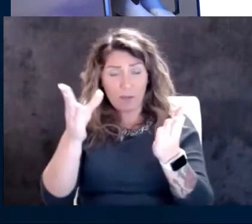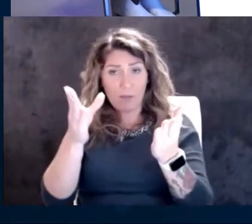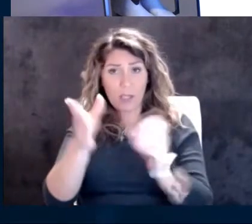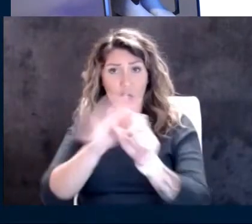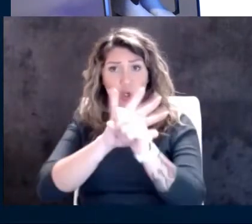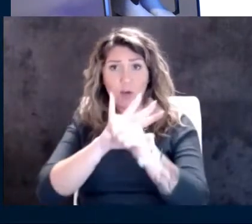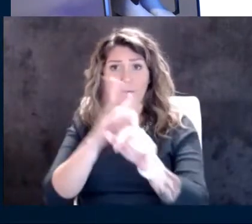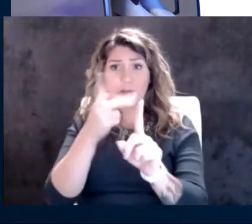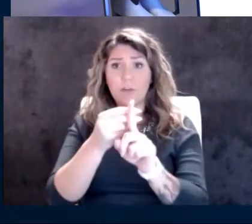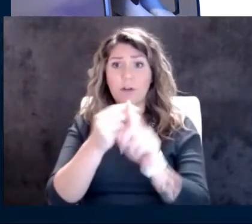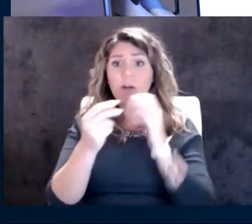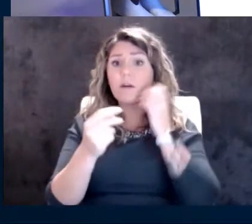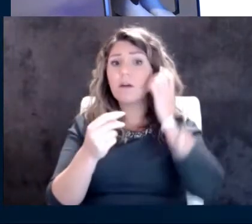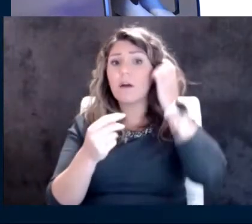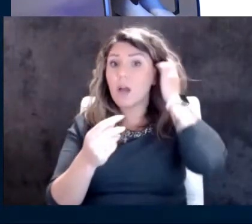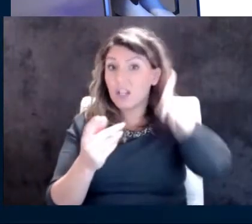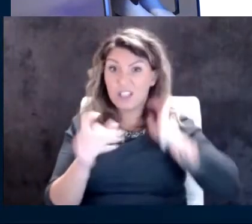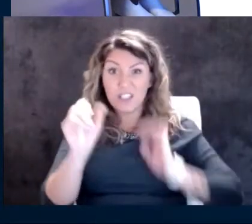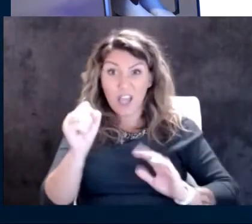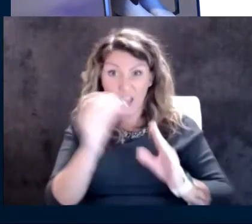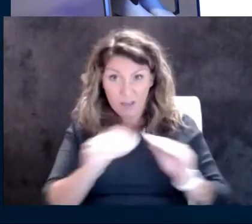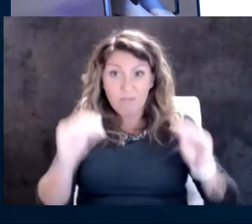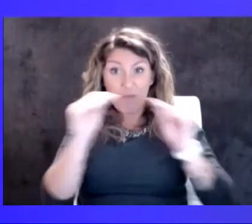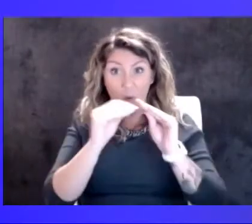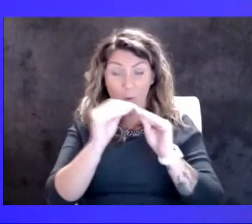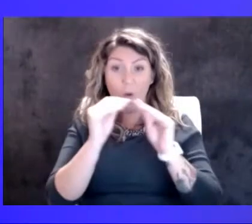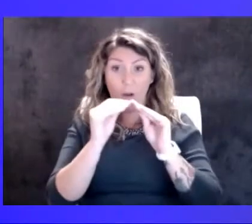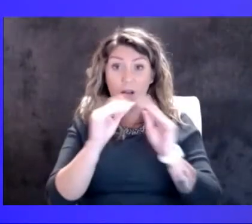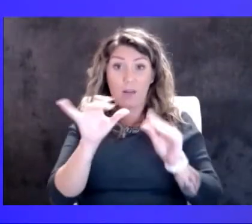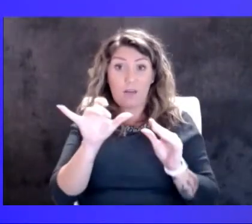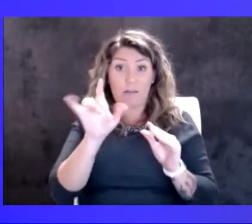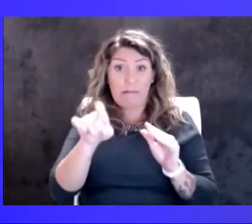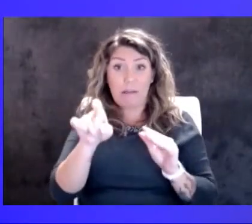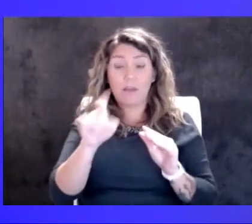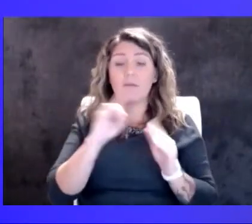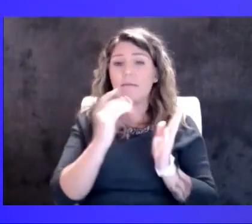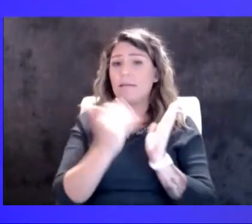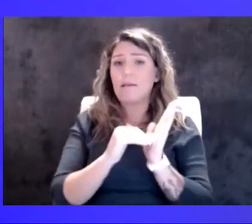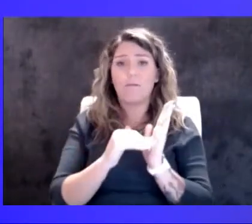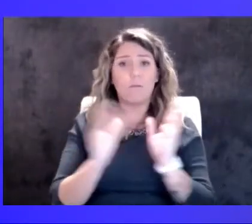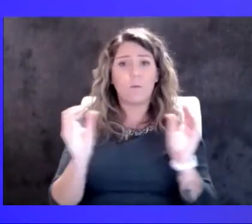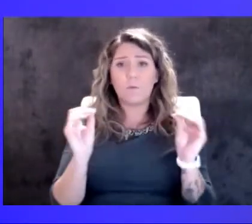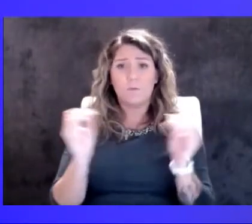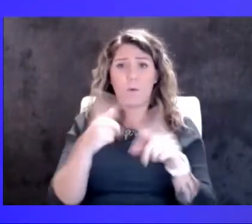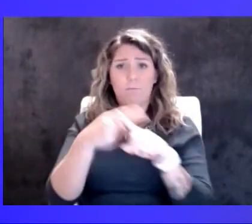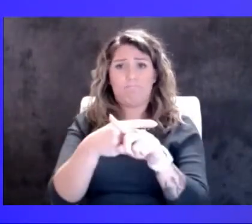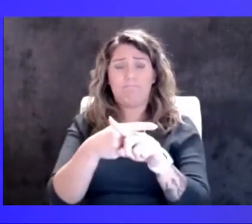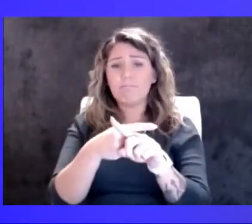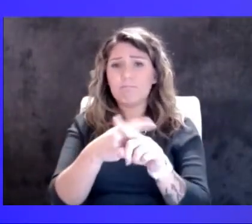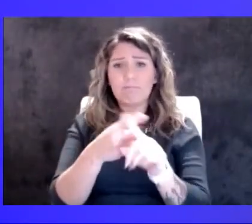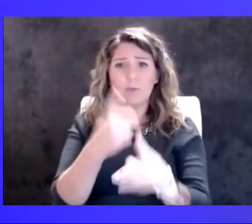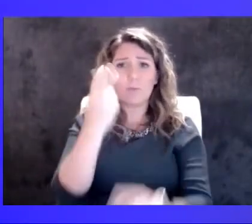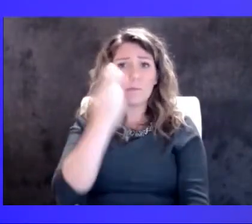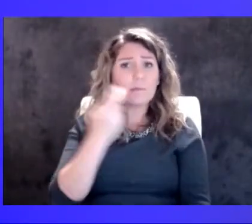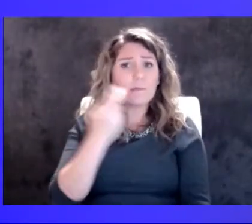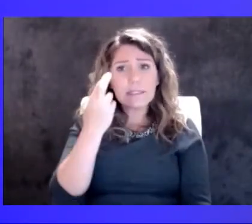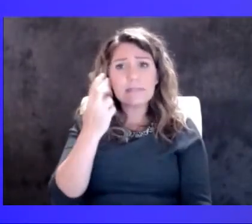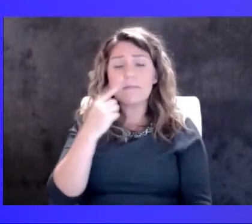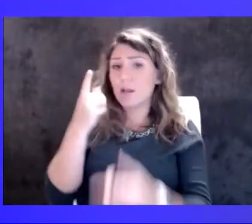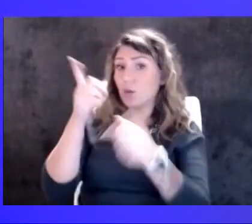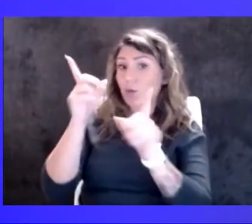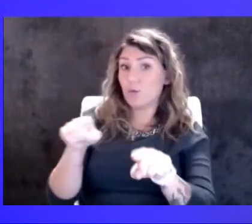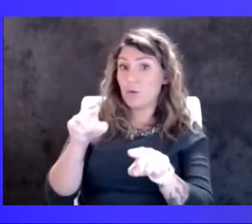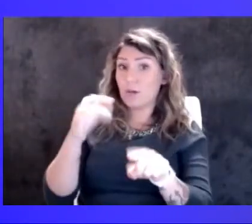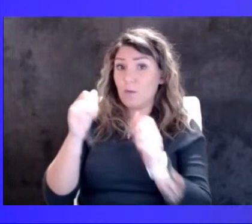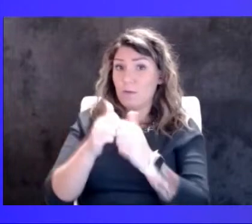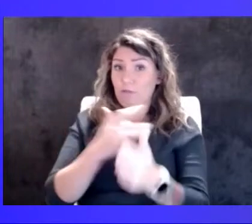more. Yeah, definitely. Again, there would be no contraindication there, and I agree. A